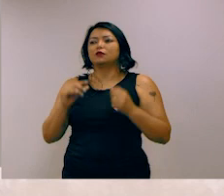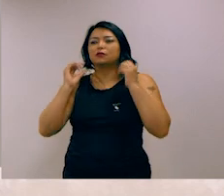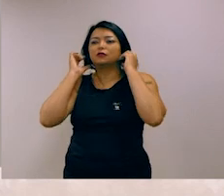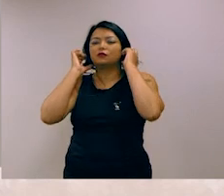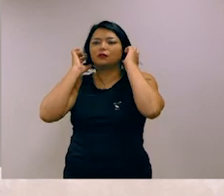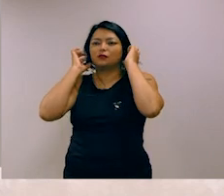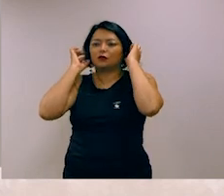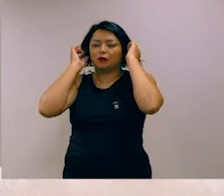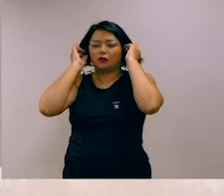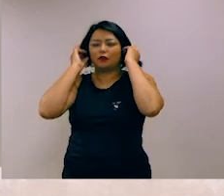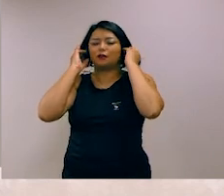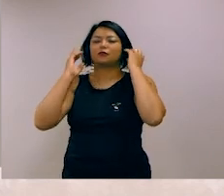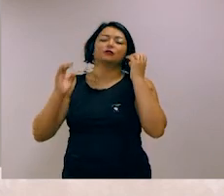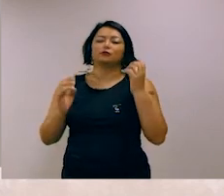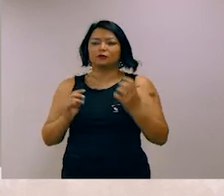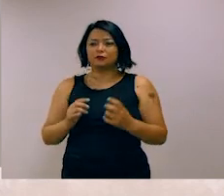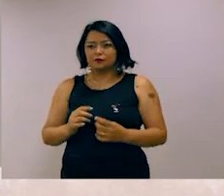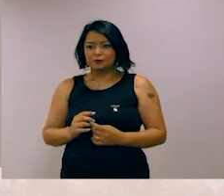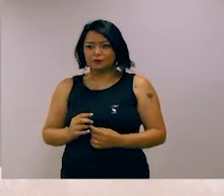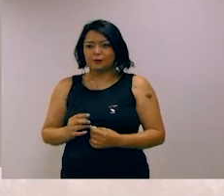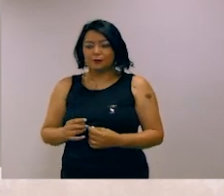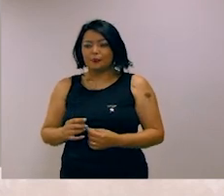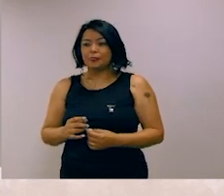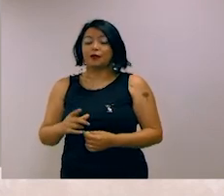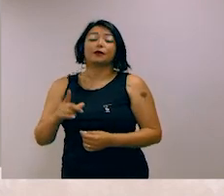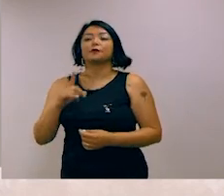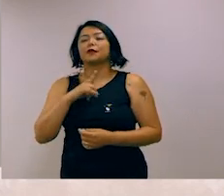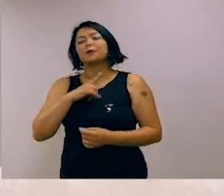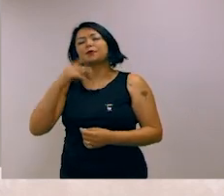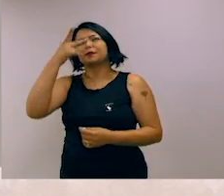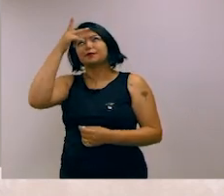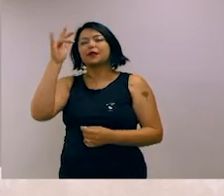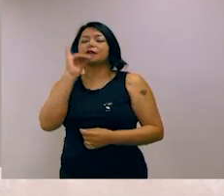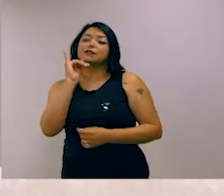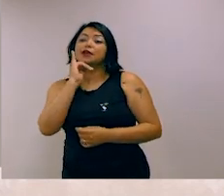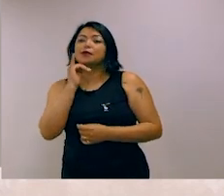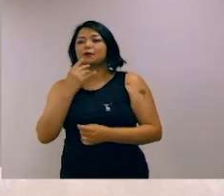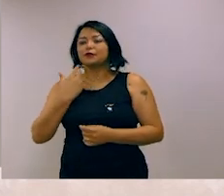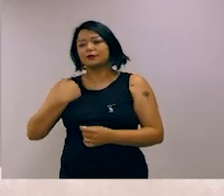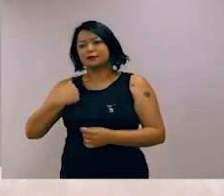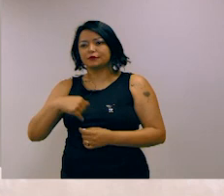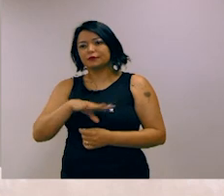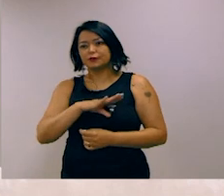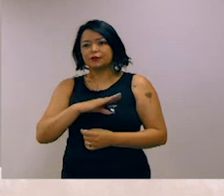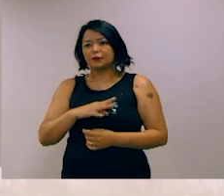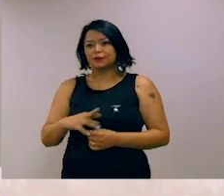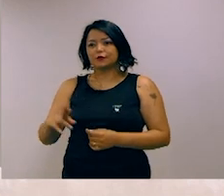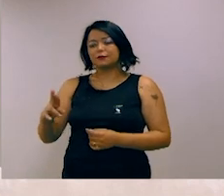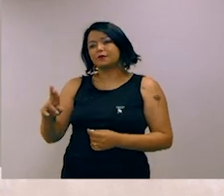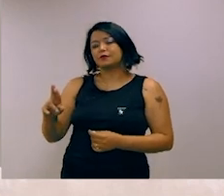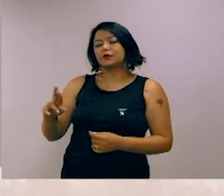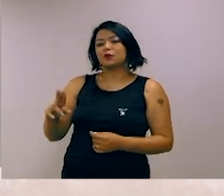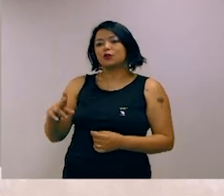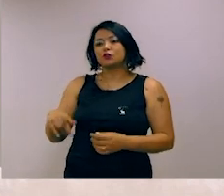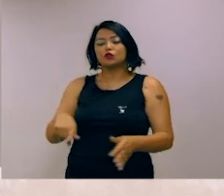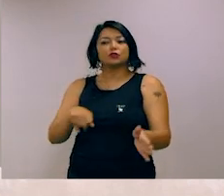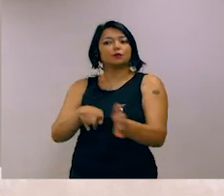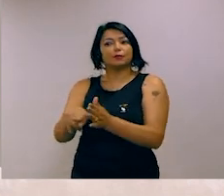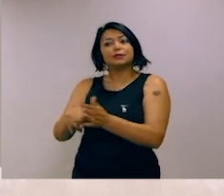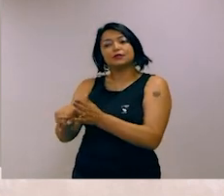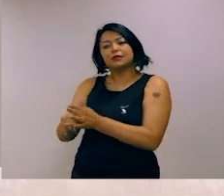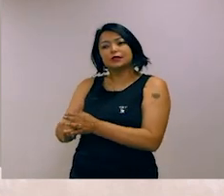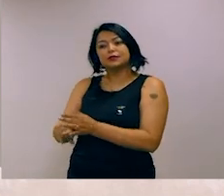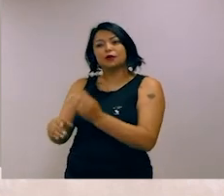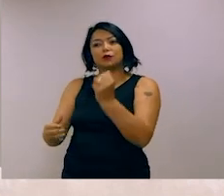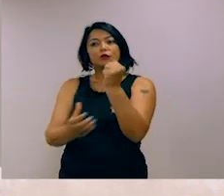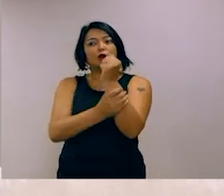Okay, so let's say we ran an RCT, a randomized control trial, and we test all these three interventions together,